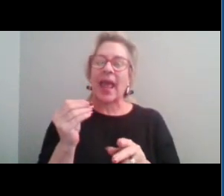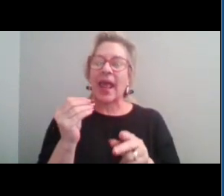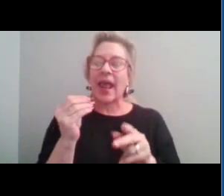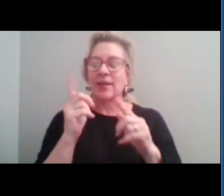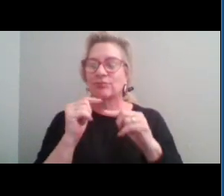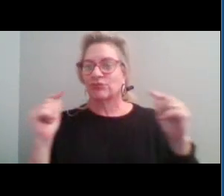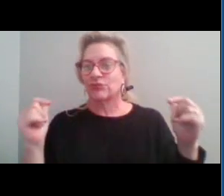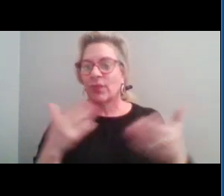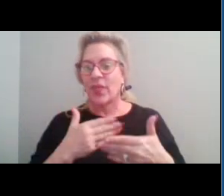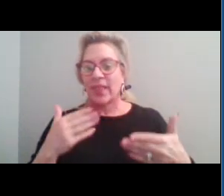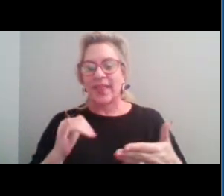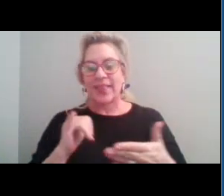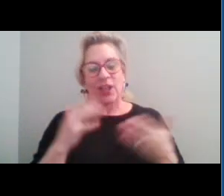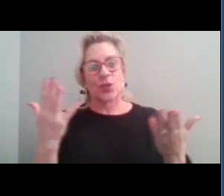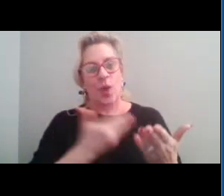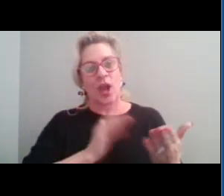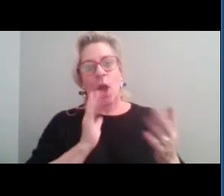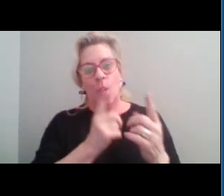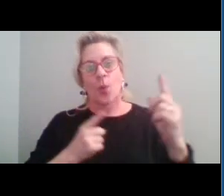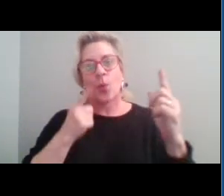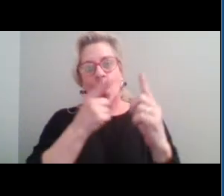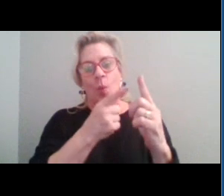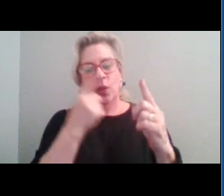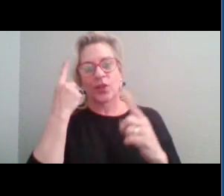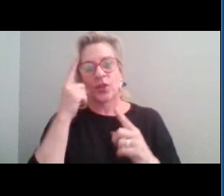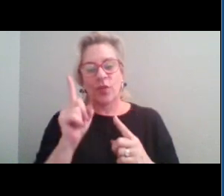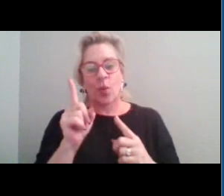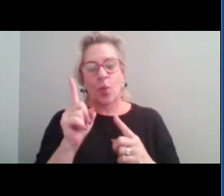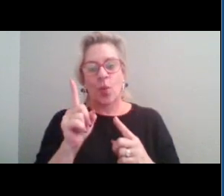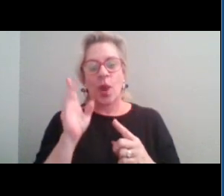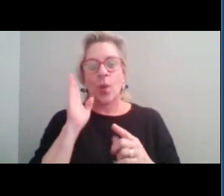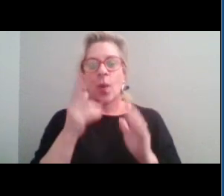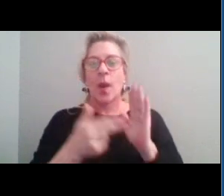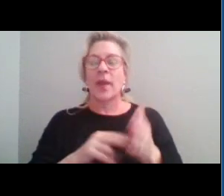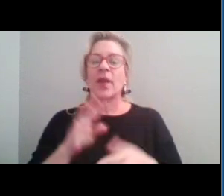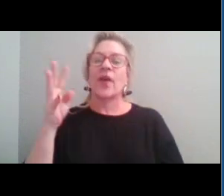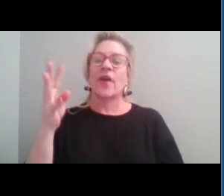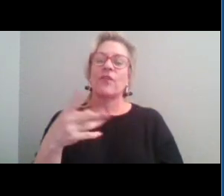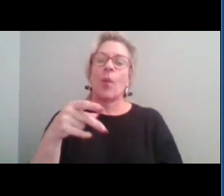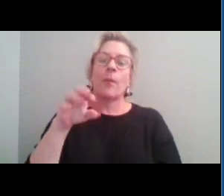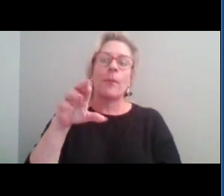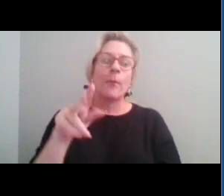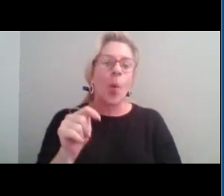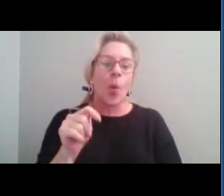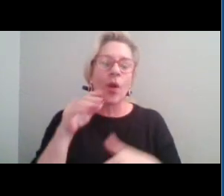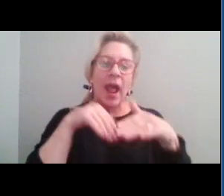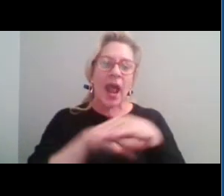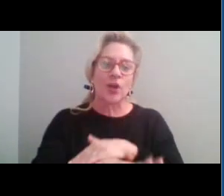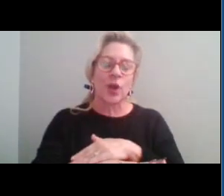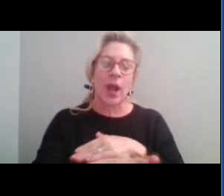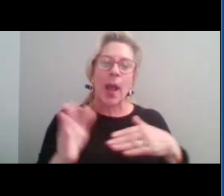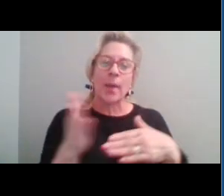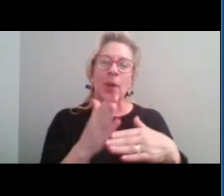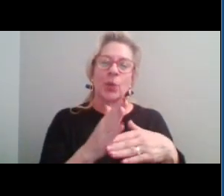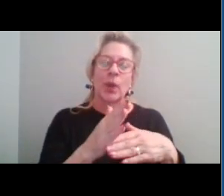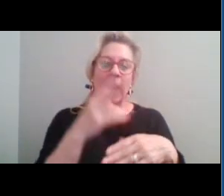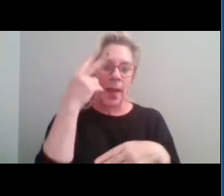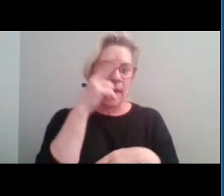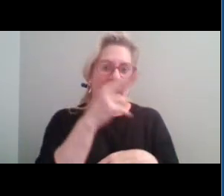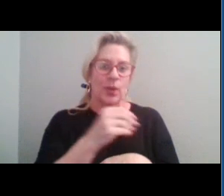That's what this is ultimately about. It will mean the fourth port of entry between Mexico